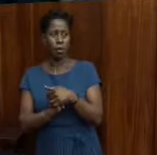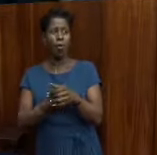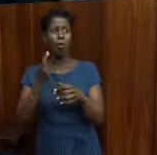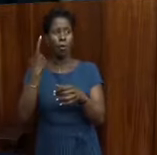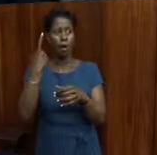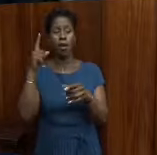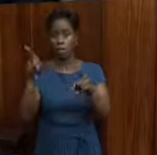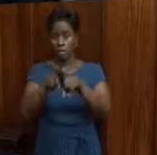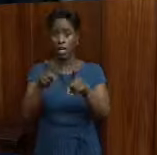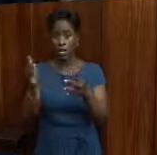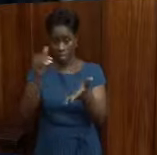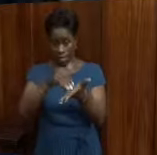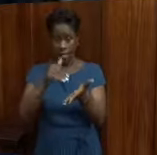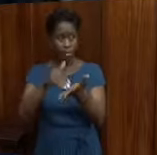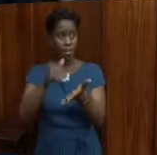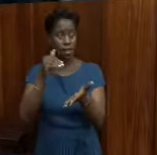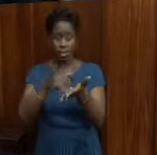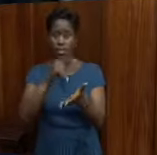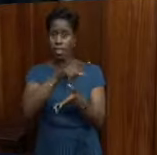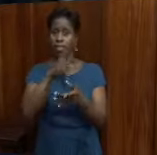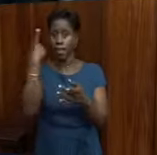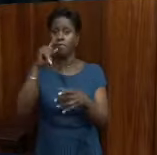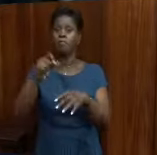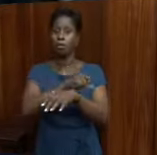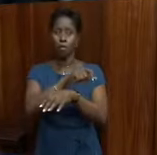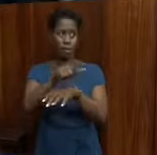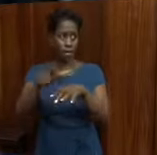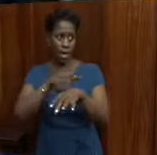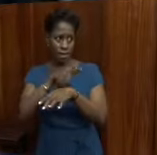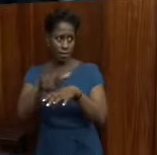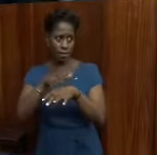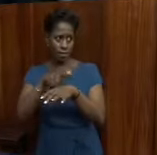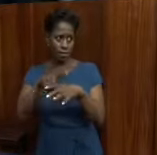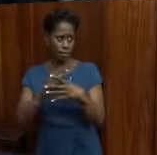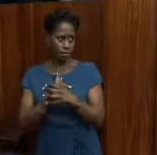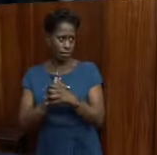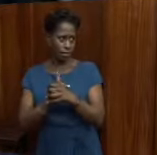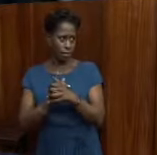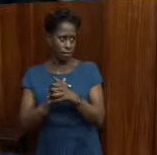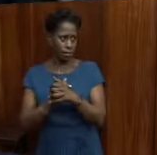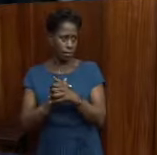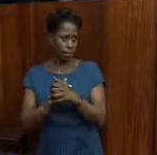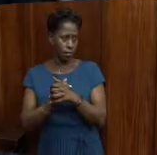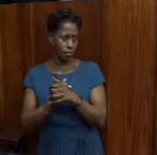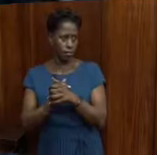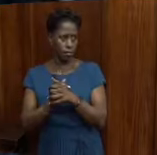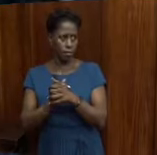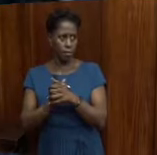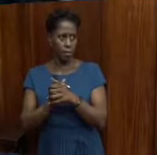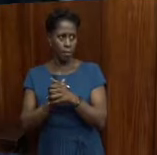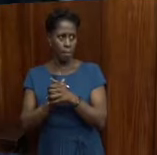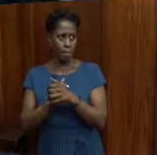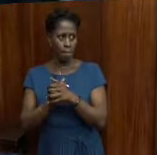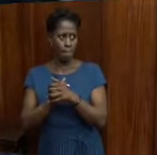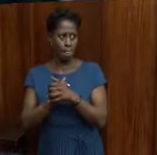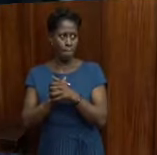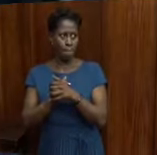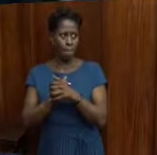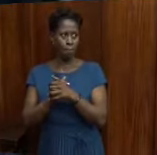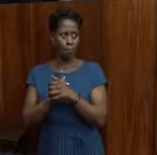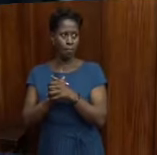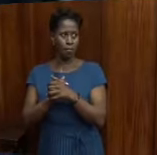that 1,449 households will benefit from that program. An amount of EC 6.62 million from local revenue